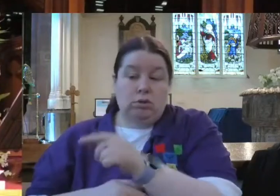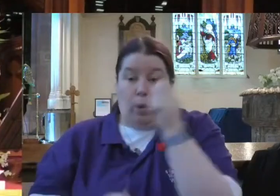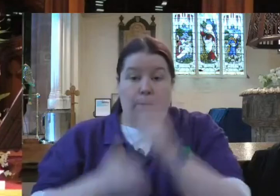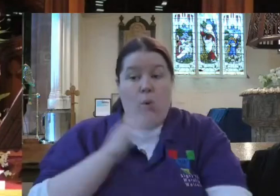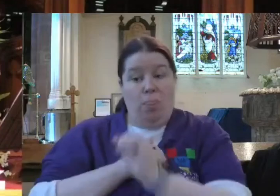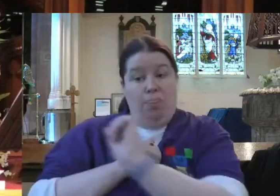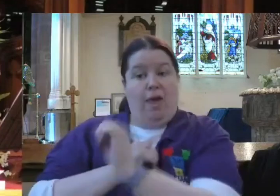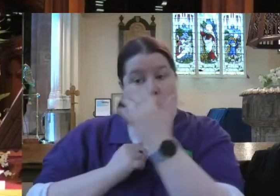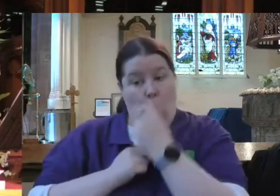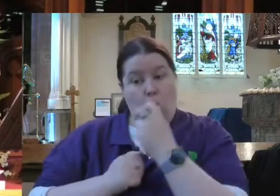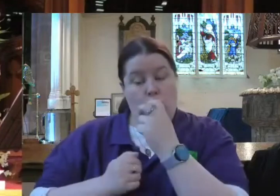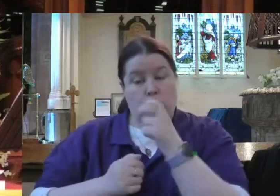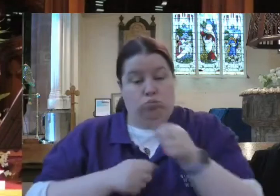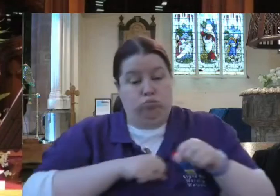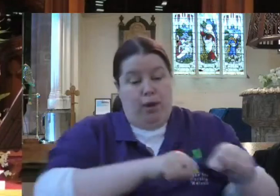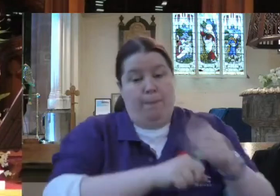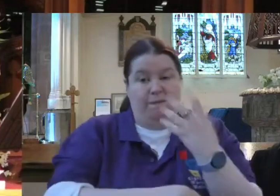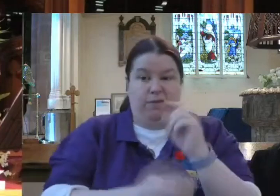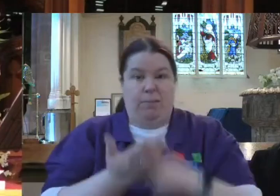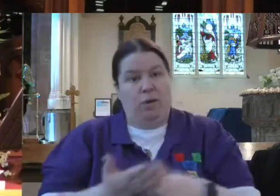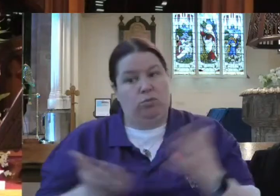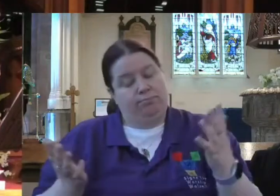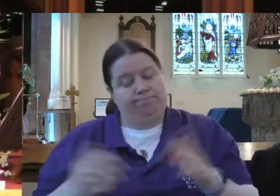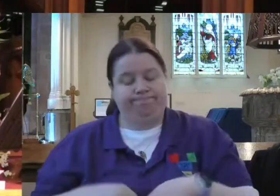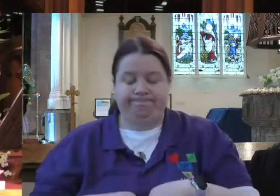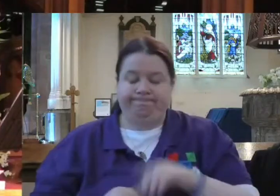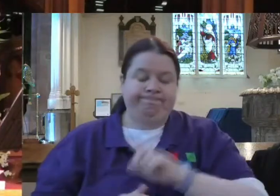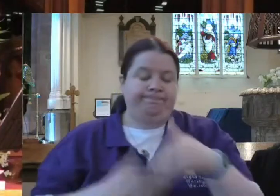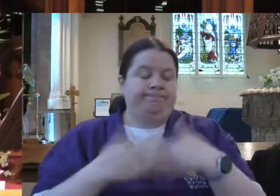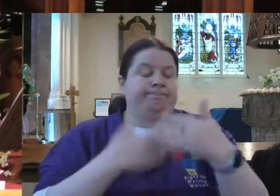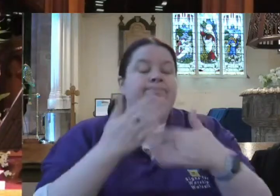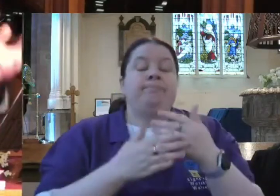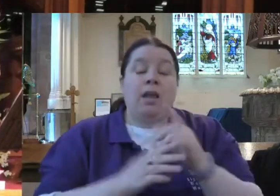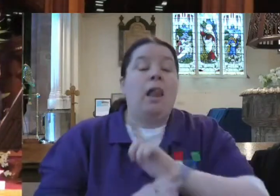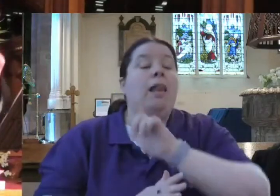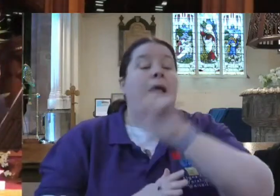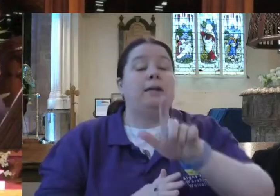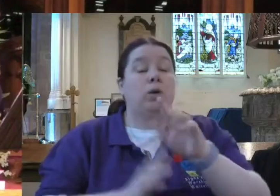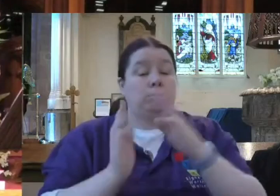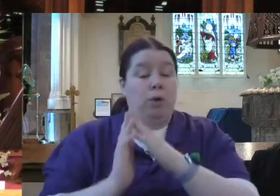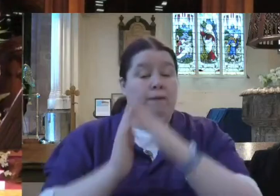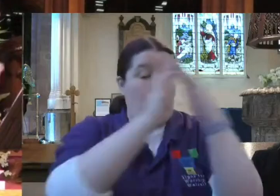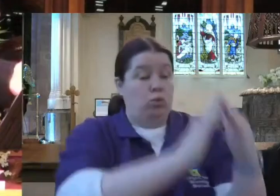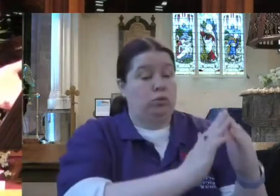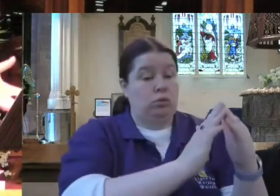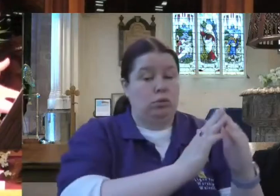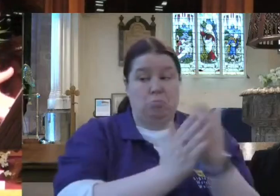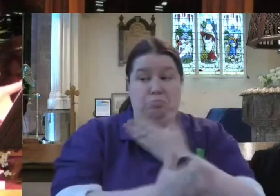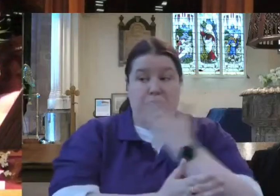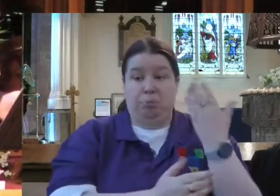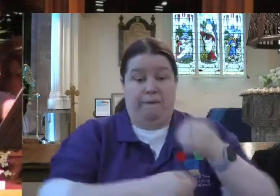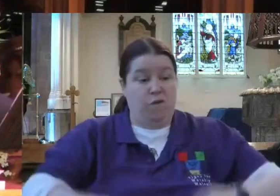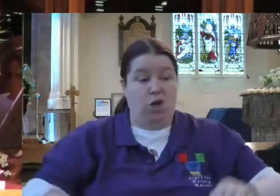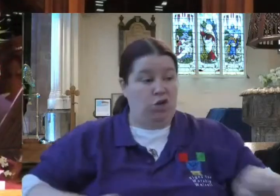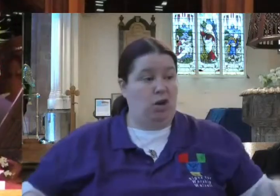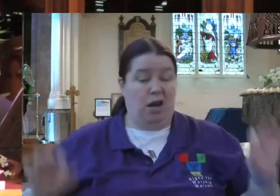quid. Well, a couple of months later, we moved house. We were relatively newly married. We had no furniture